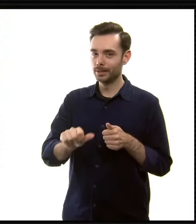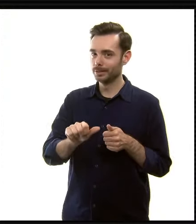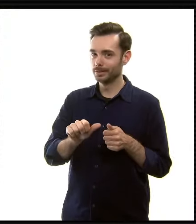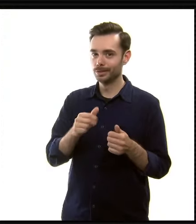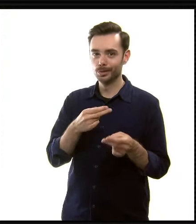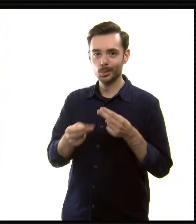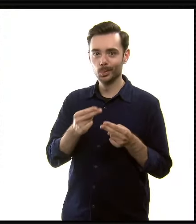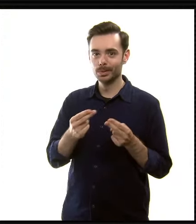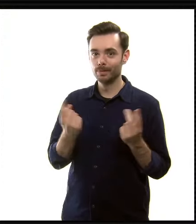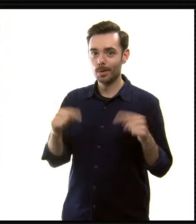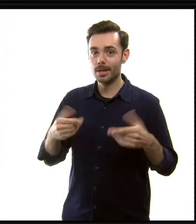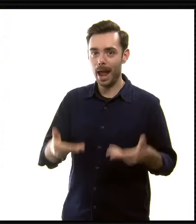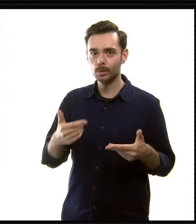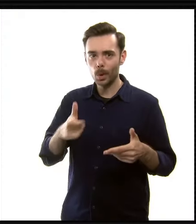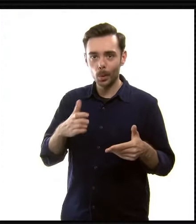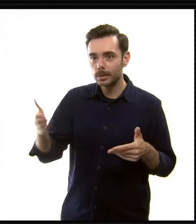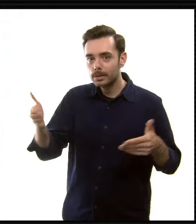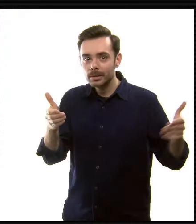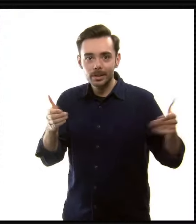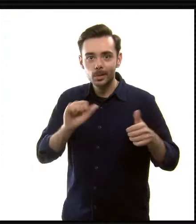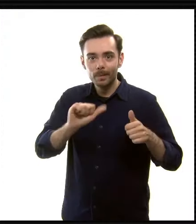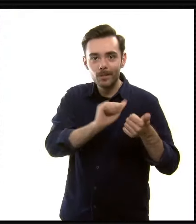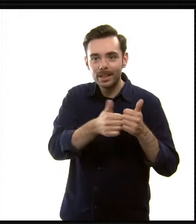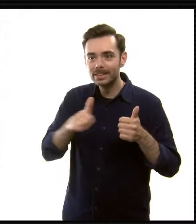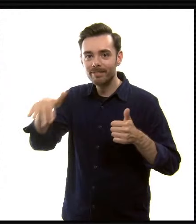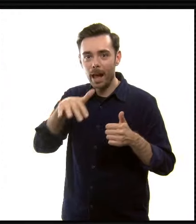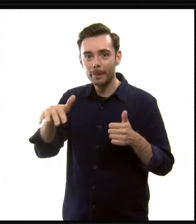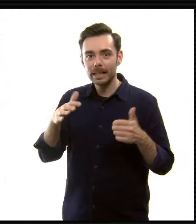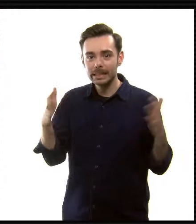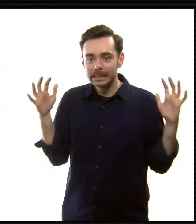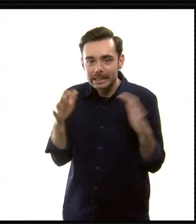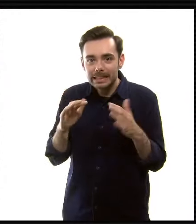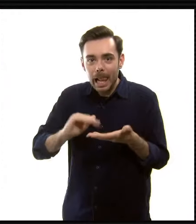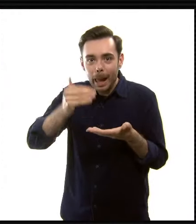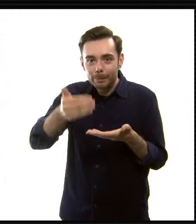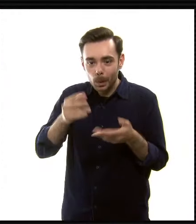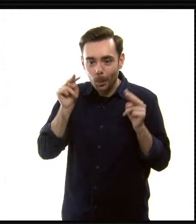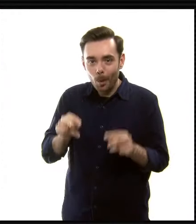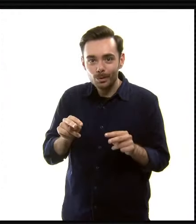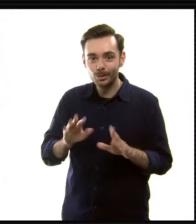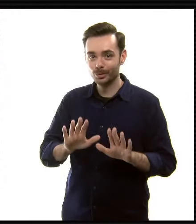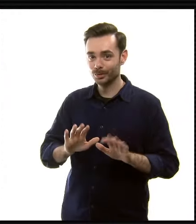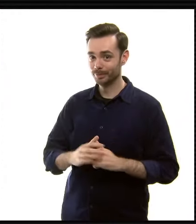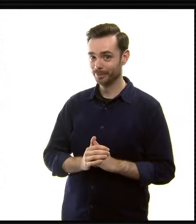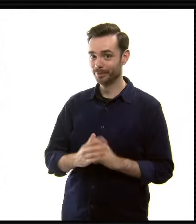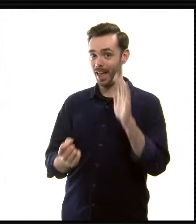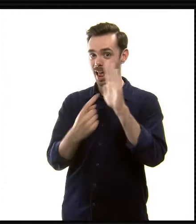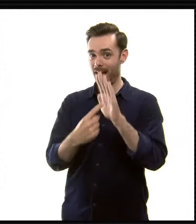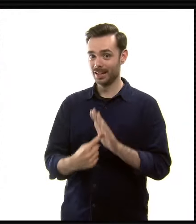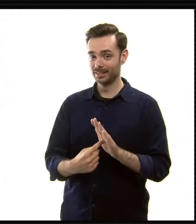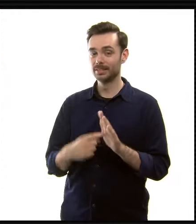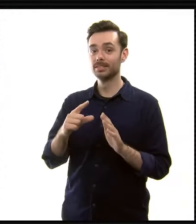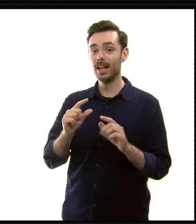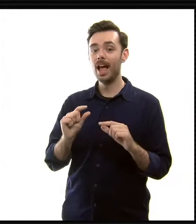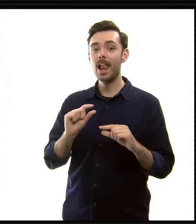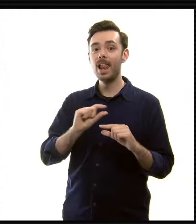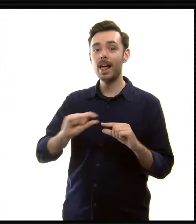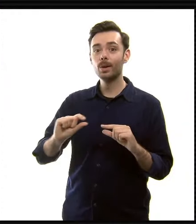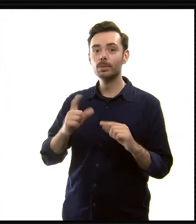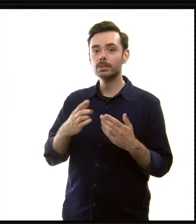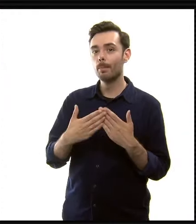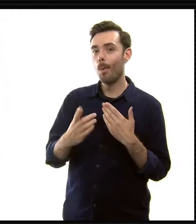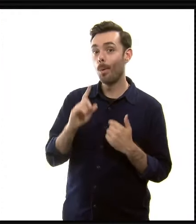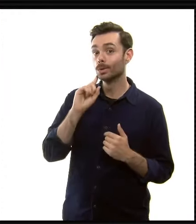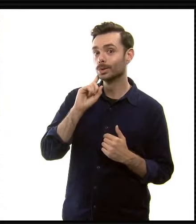family members or pets and gather around the laptop because it's going to be a good one. The headlines. LEGO bricks just got even sweeter. News.